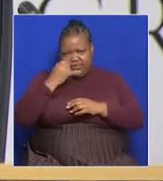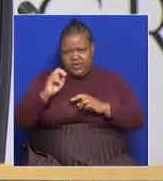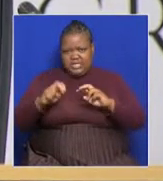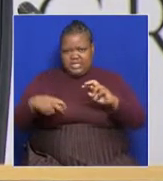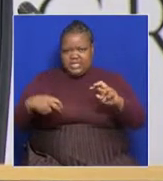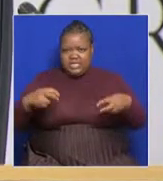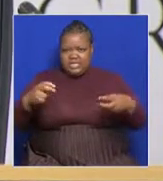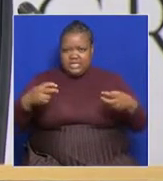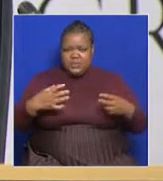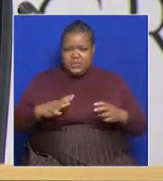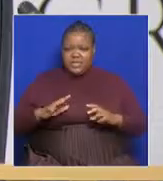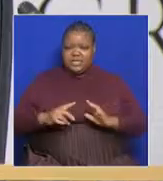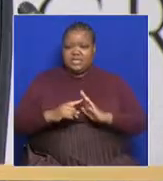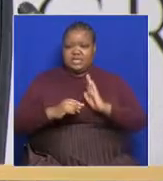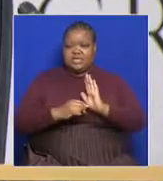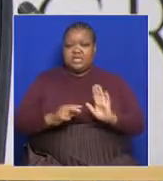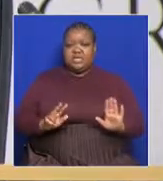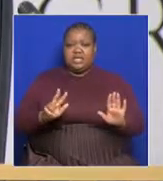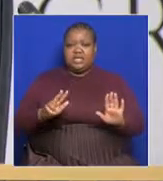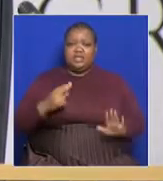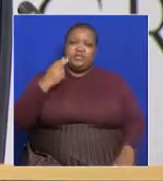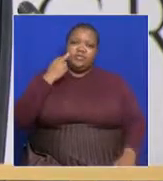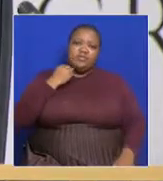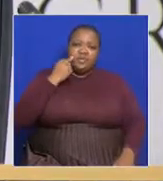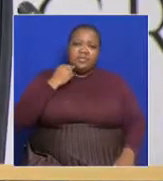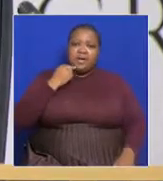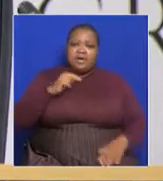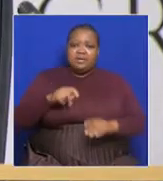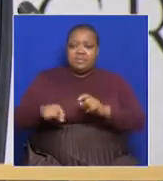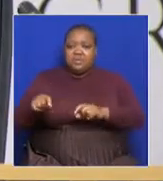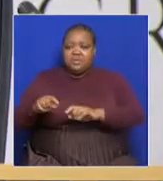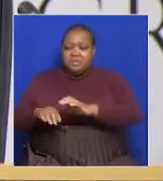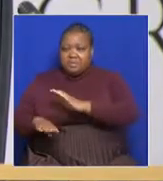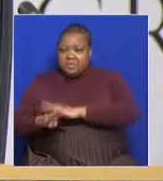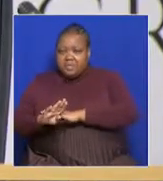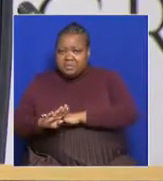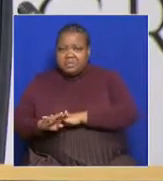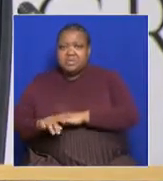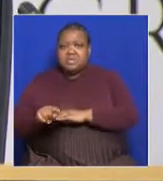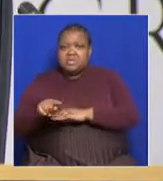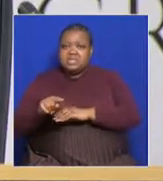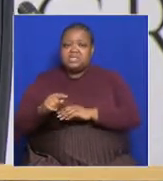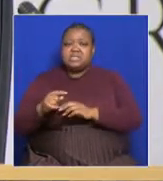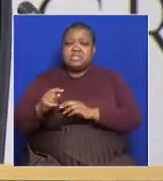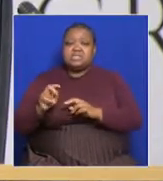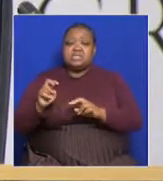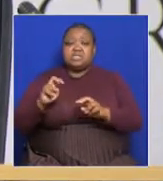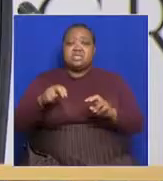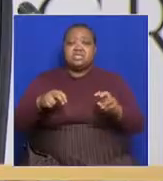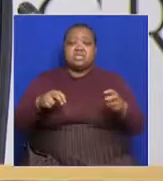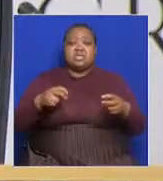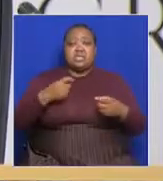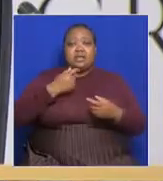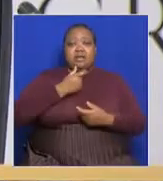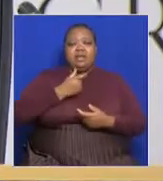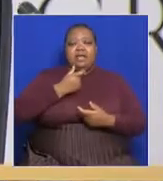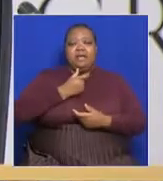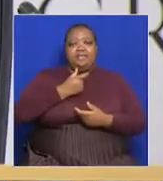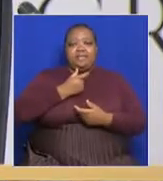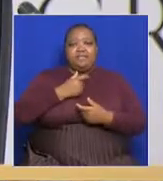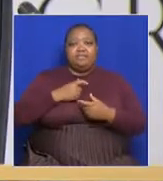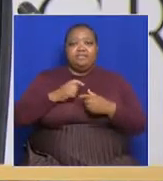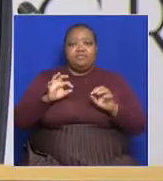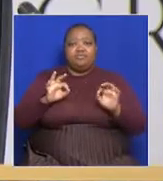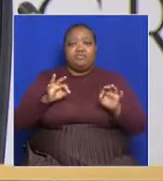Yes. Okay. Commissioner, it's laughable when I tell you the right story, but it's impacted my